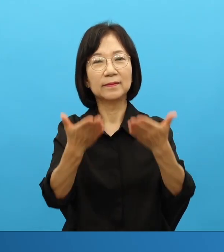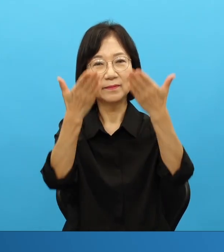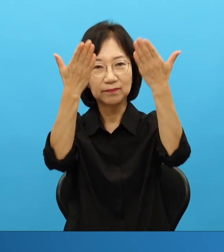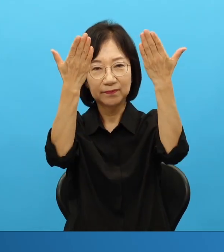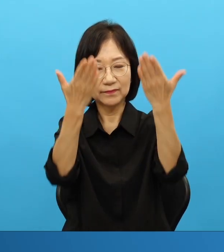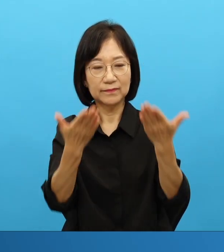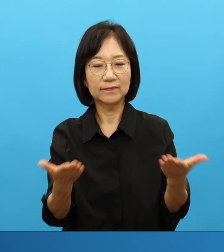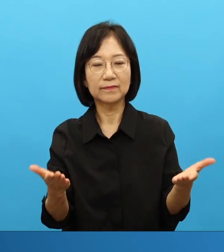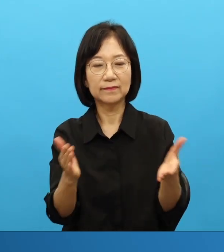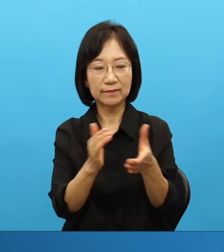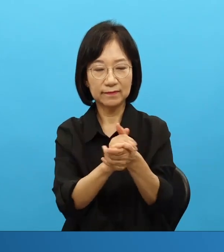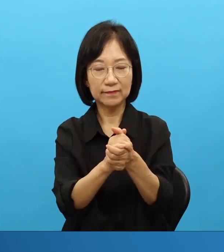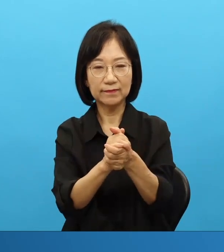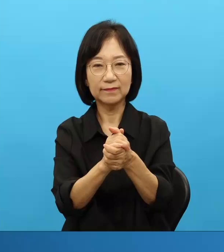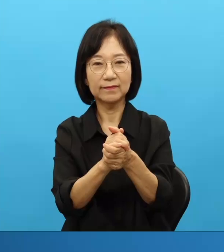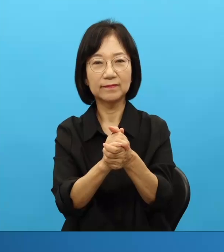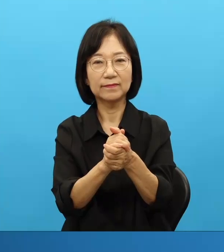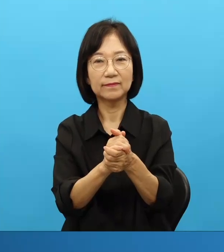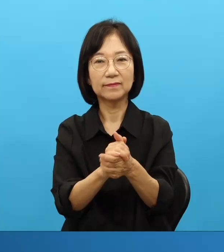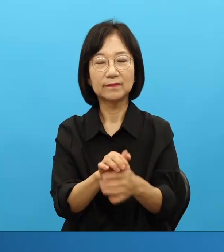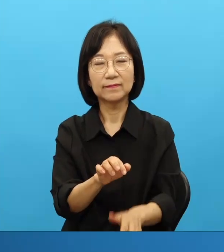truth. Amen.